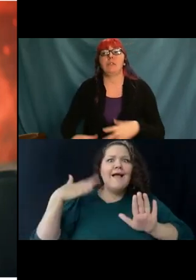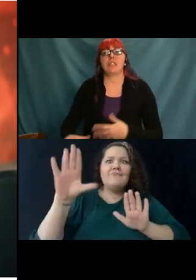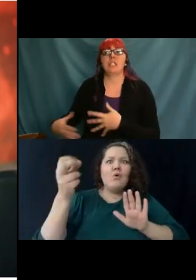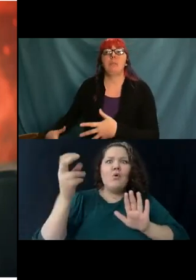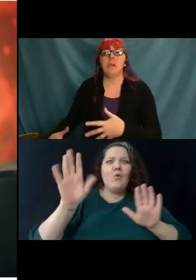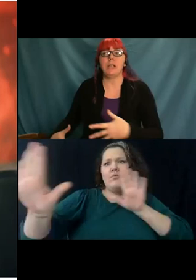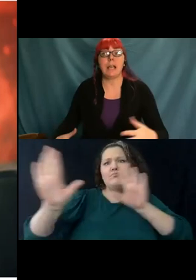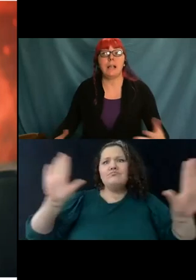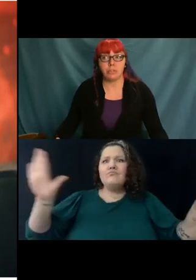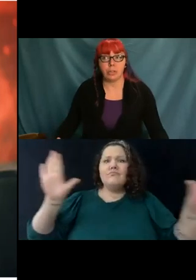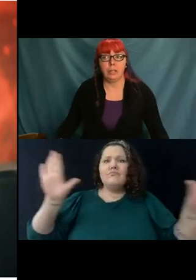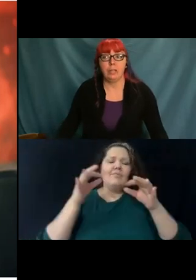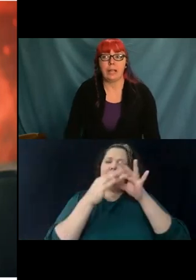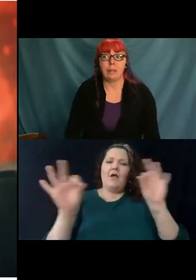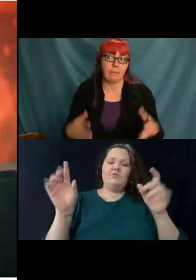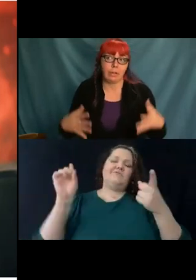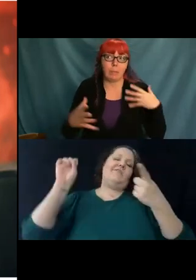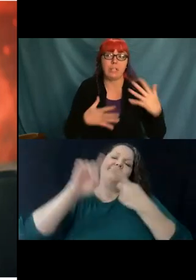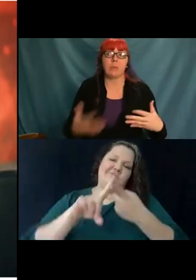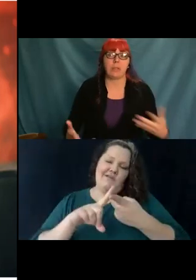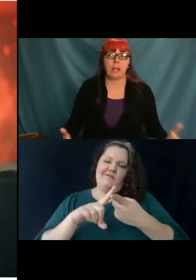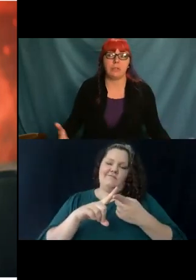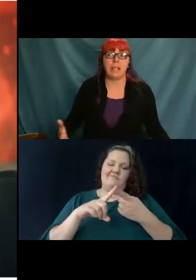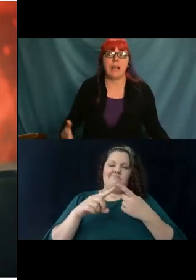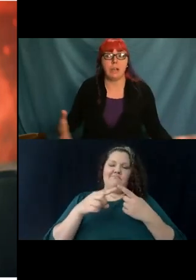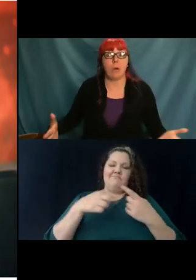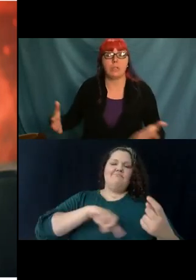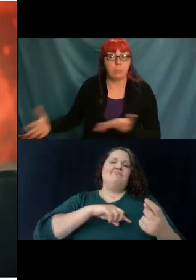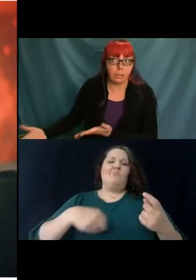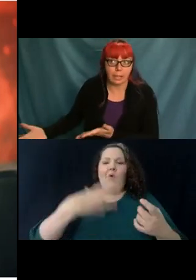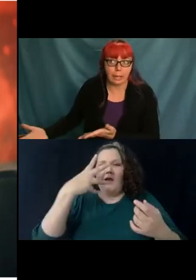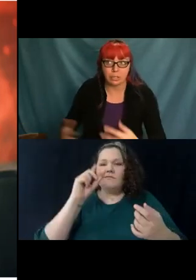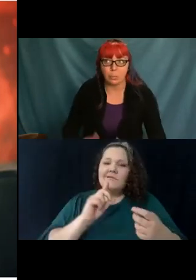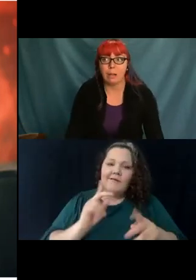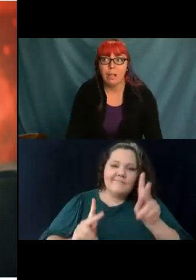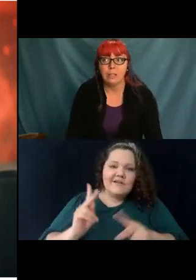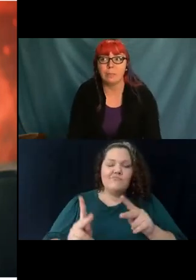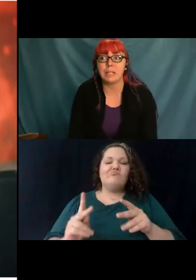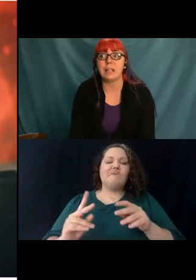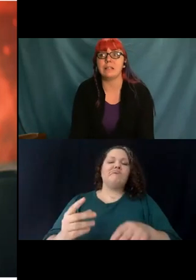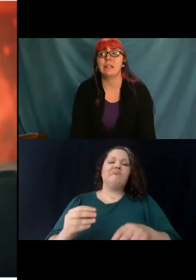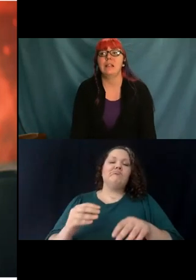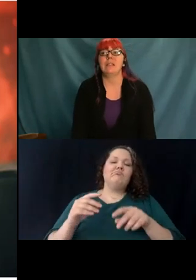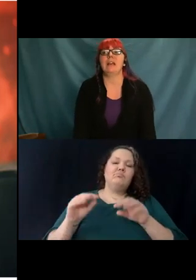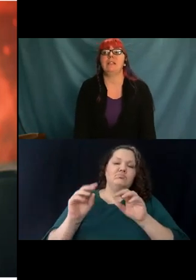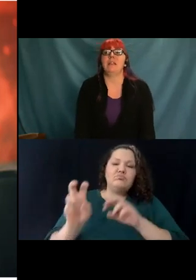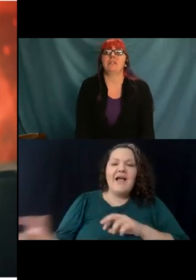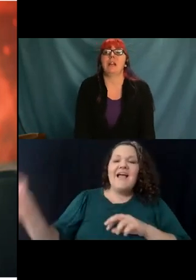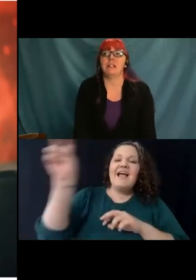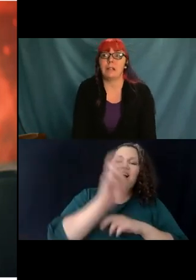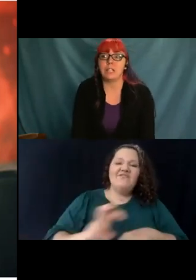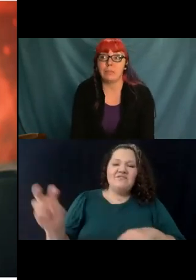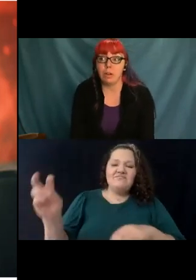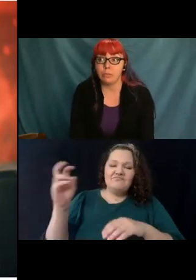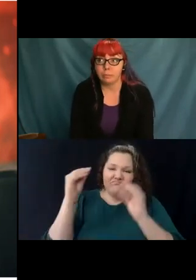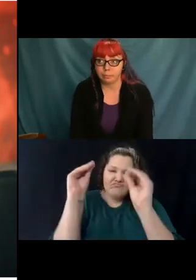the language that is spoken in that country. And I mean, when we talk about other countries, they have their own spoken language as well. So it makes sense that their signed